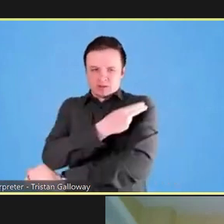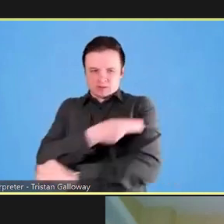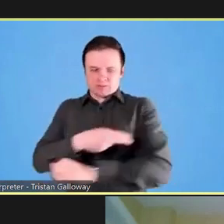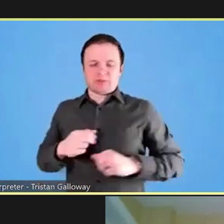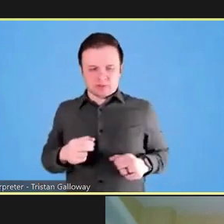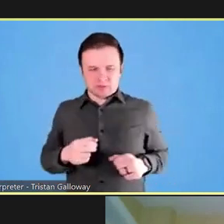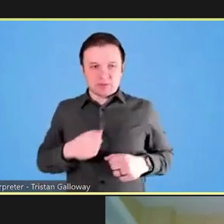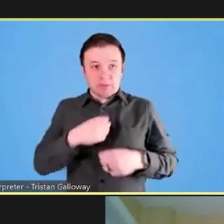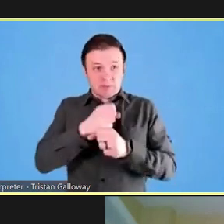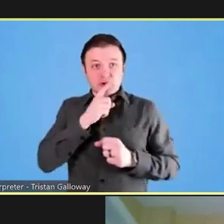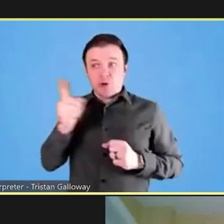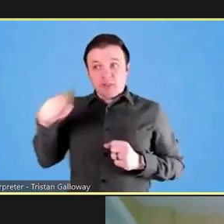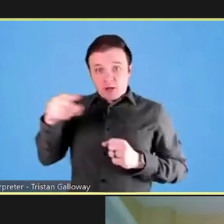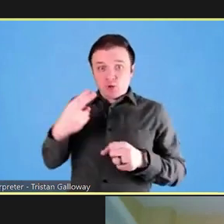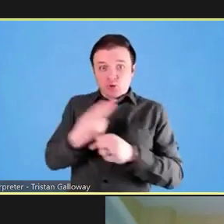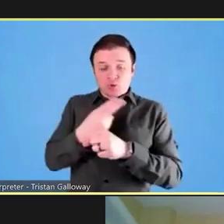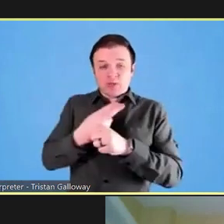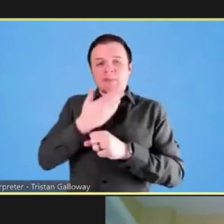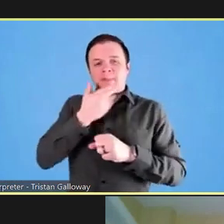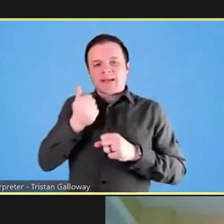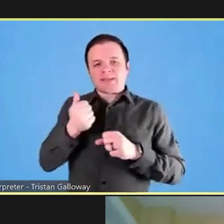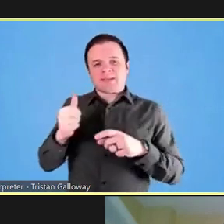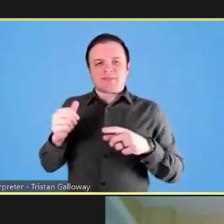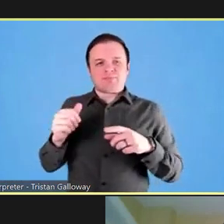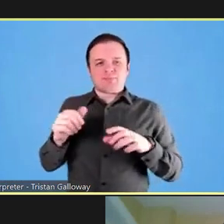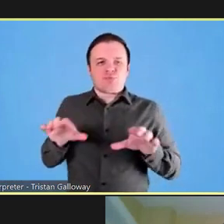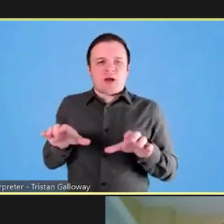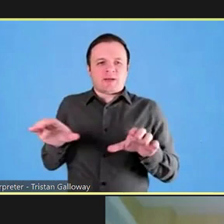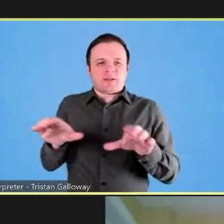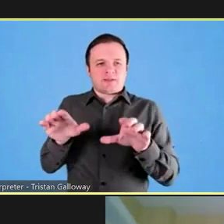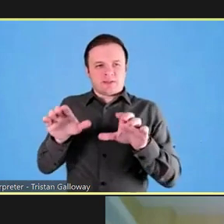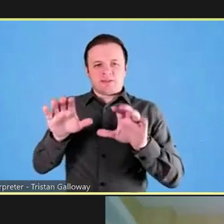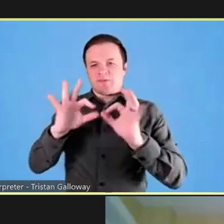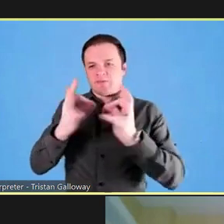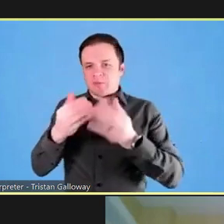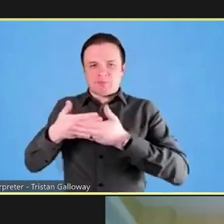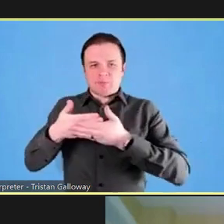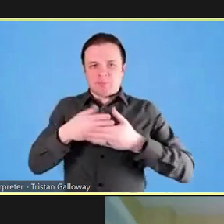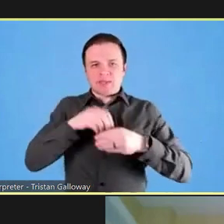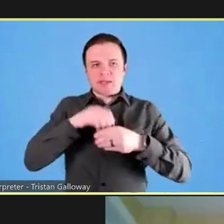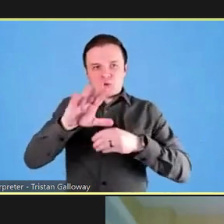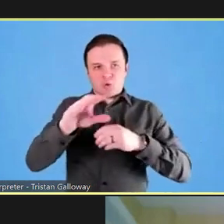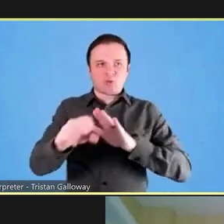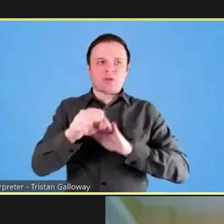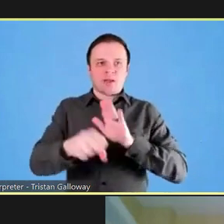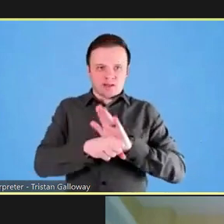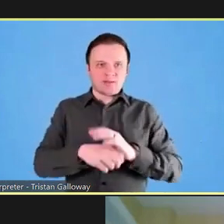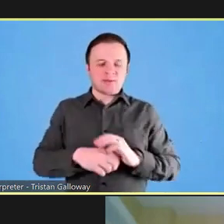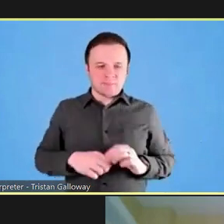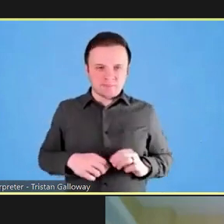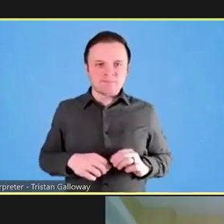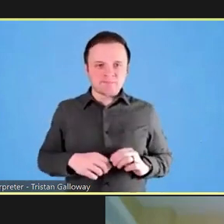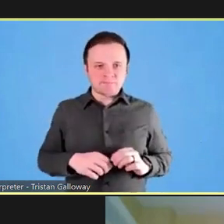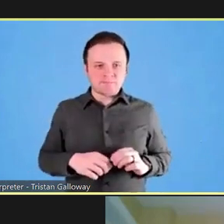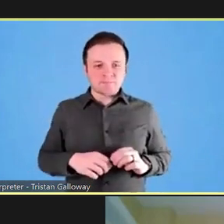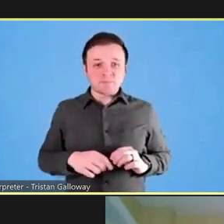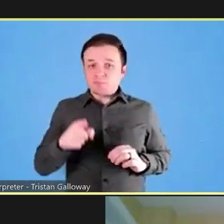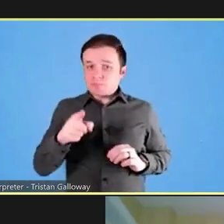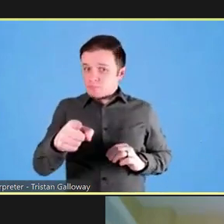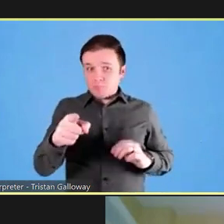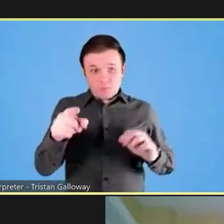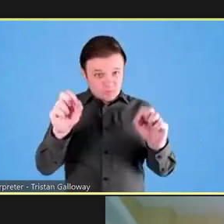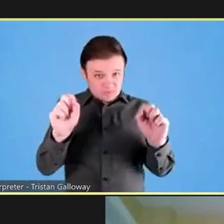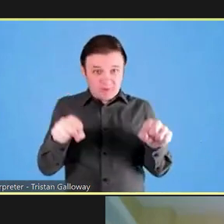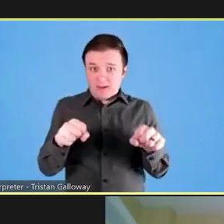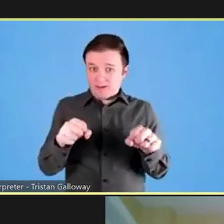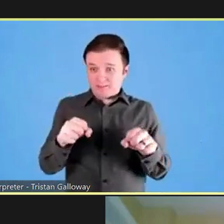that they are using best practices on babies and families in your state. And so you have the ability with all